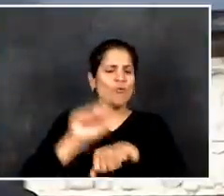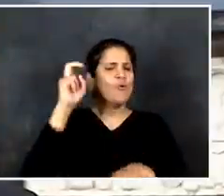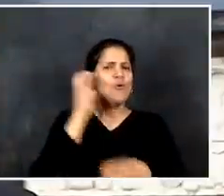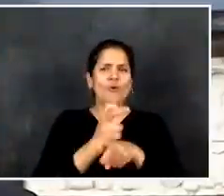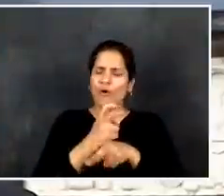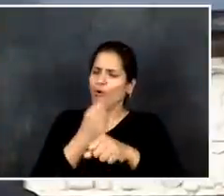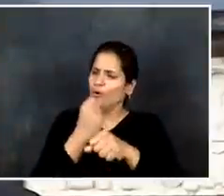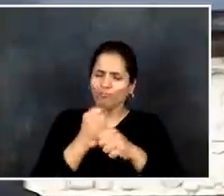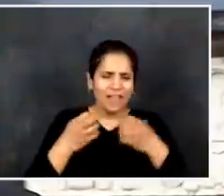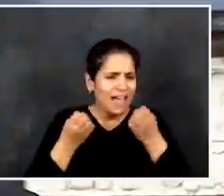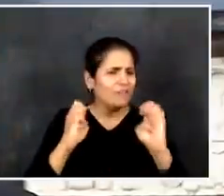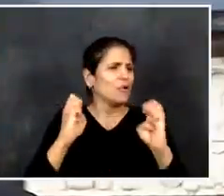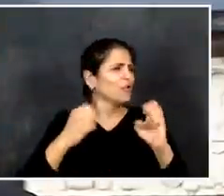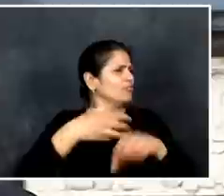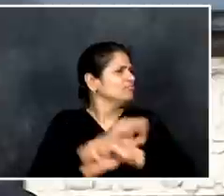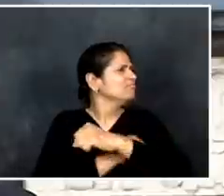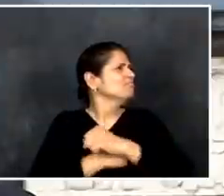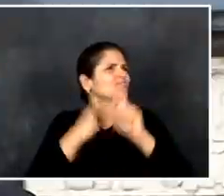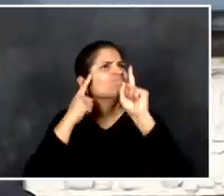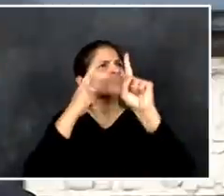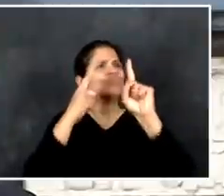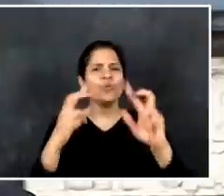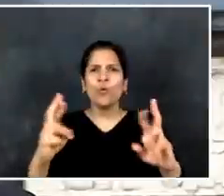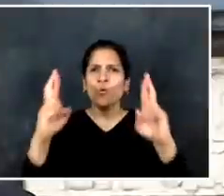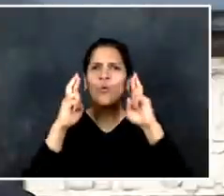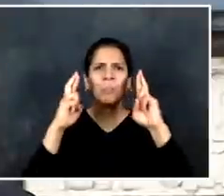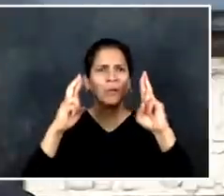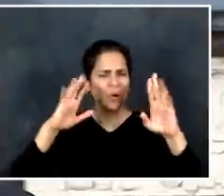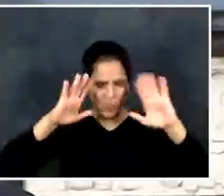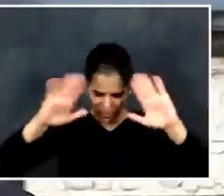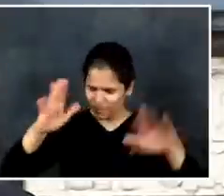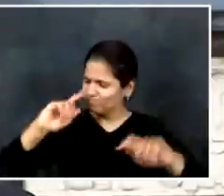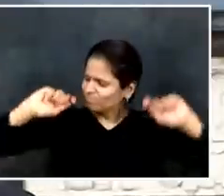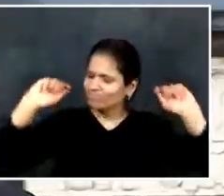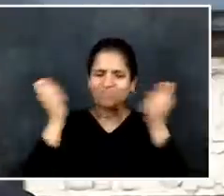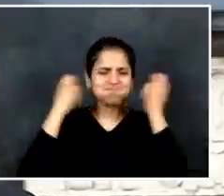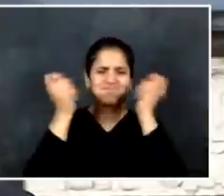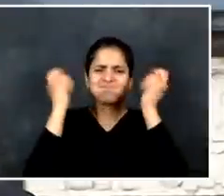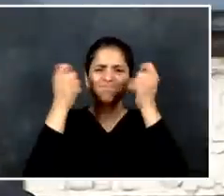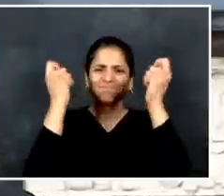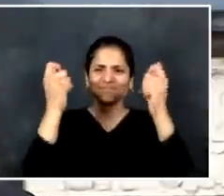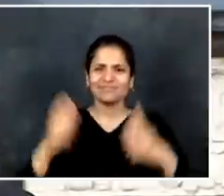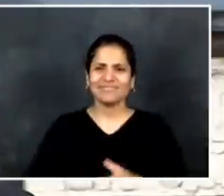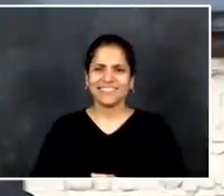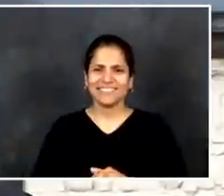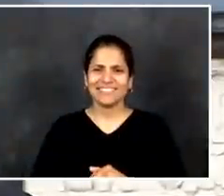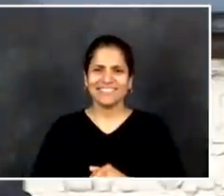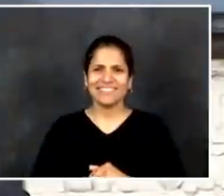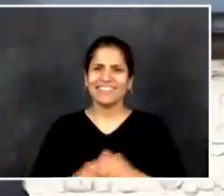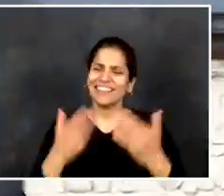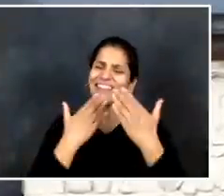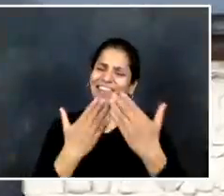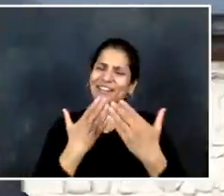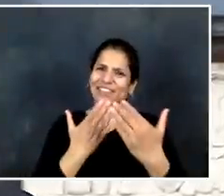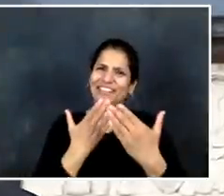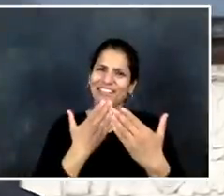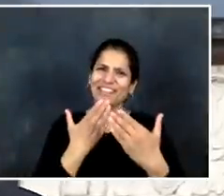never celebrated before. I think the ventilator agrees with me. Okay, thank you so much, everyone. God bless you all.